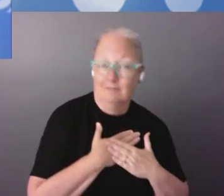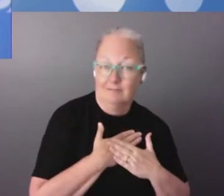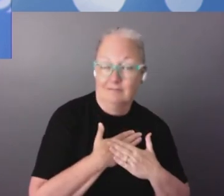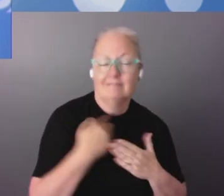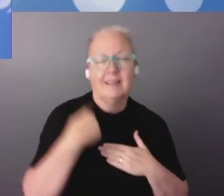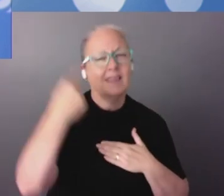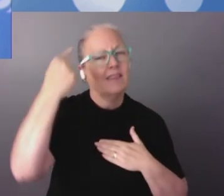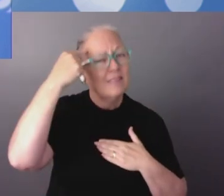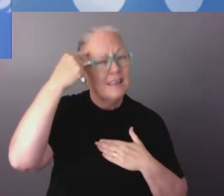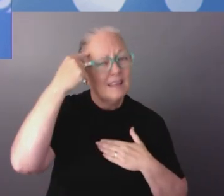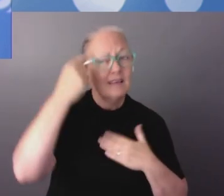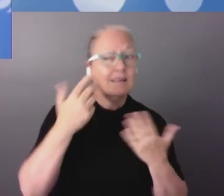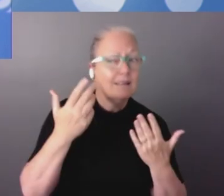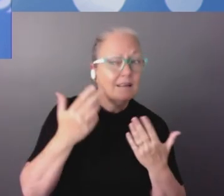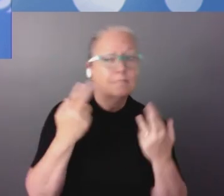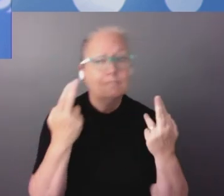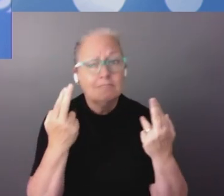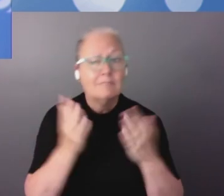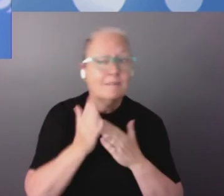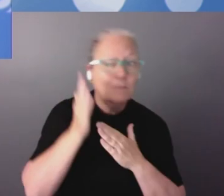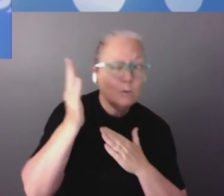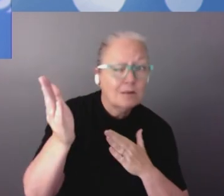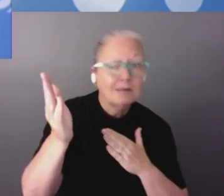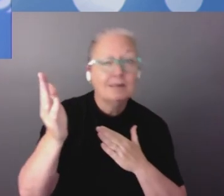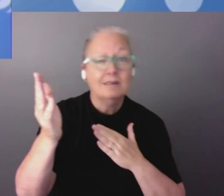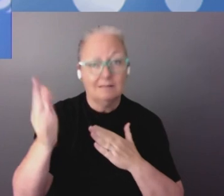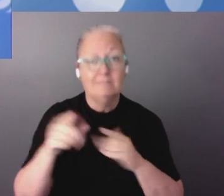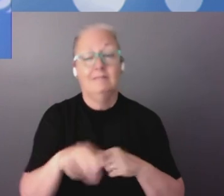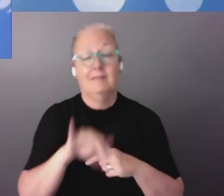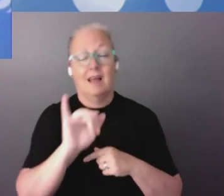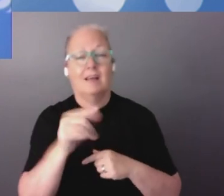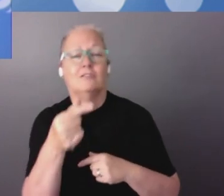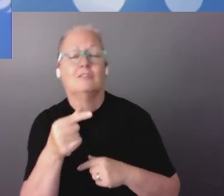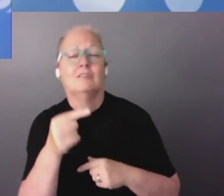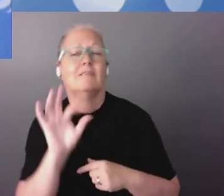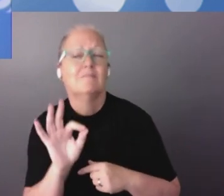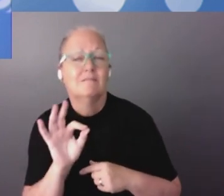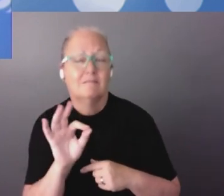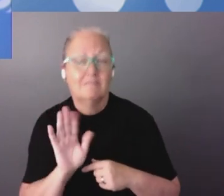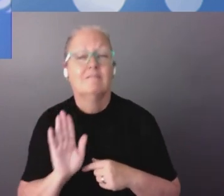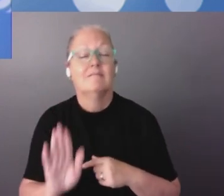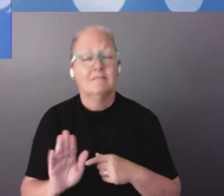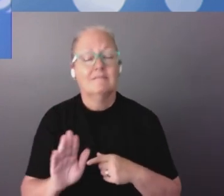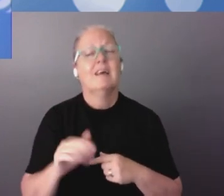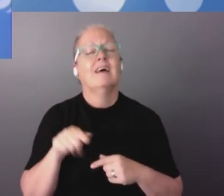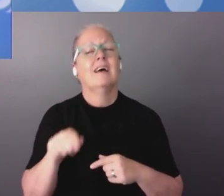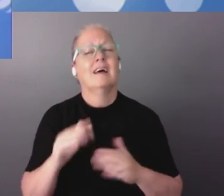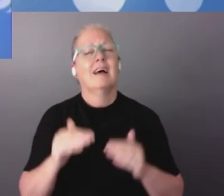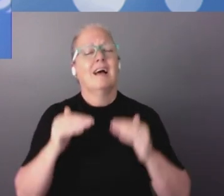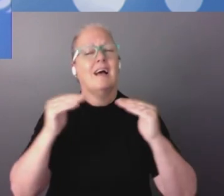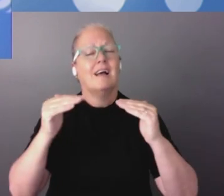future IGF Plus, as foreseen in the UN Secretary General's high-level panel report on digital